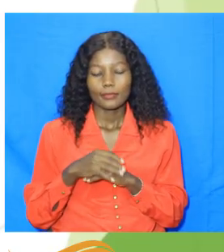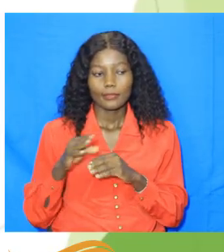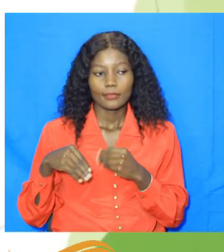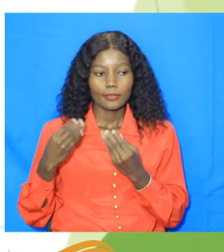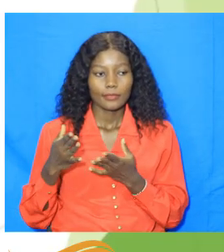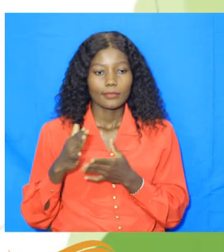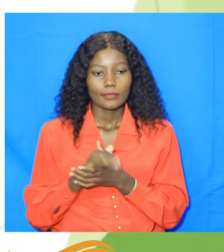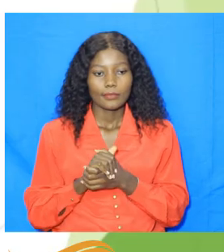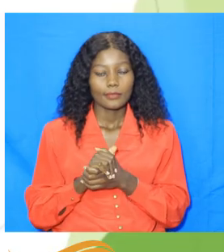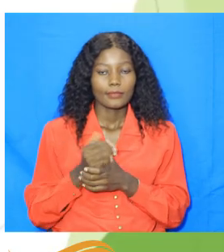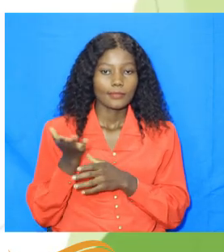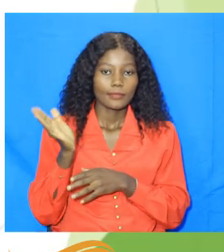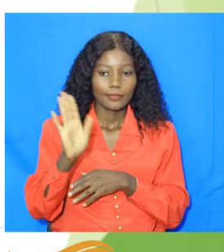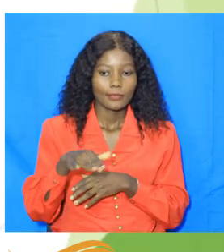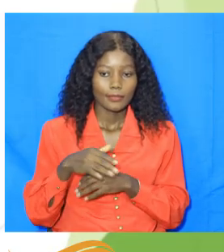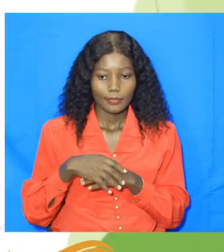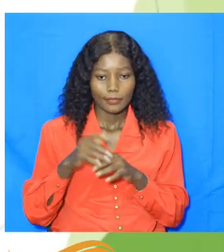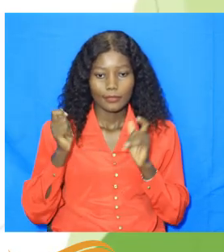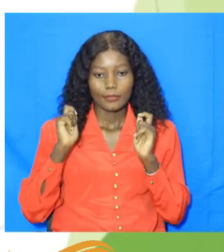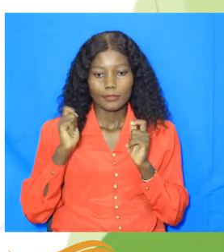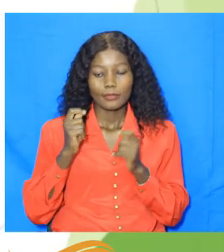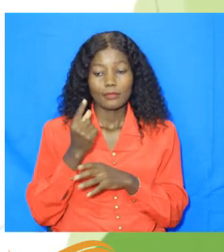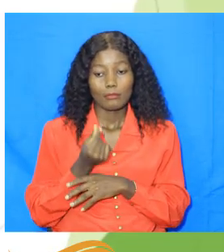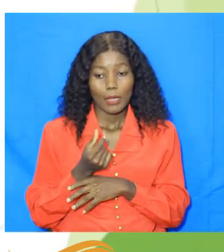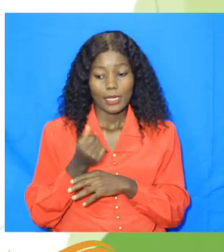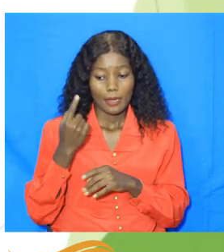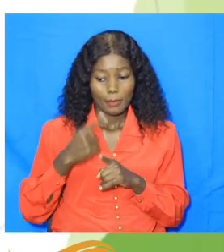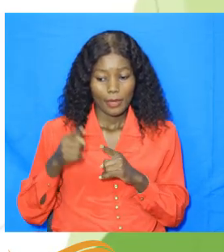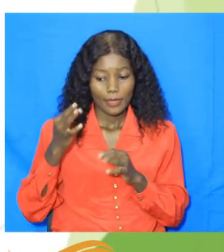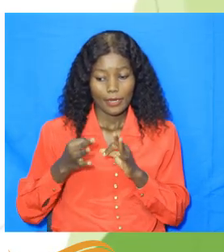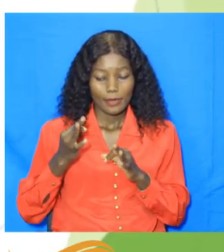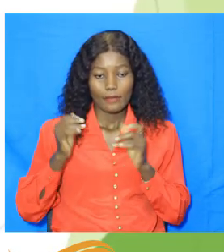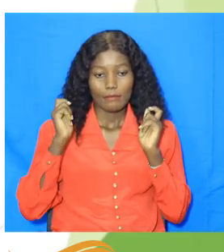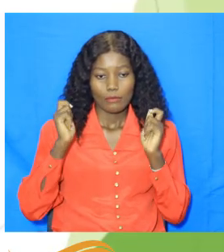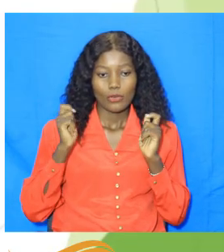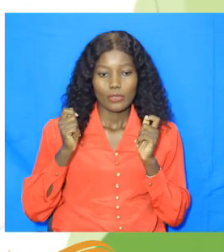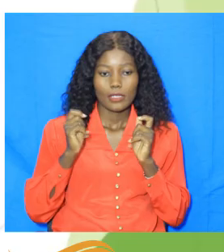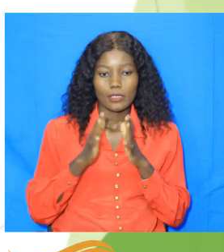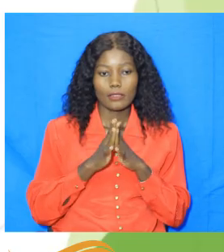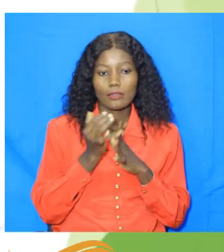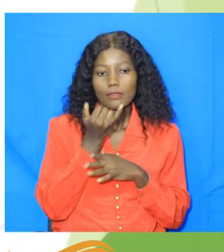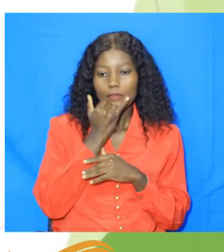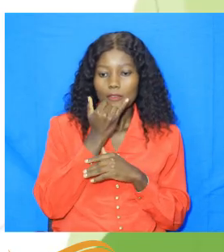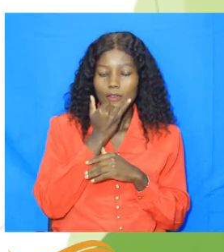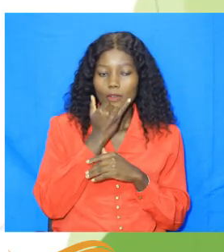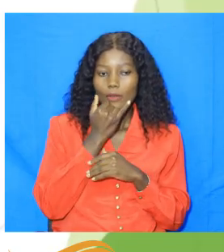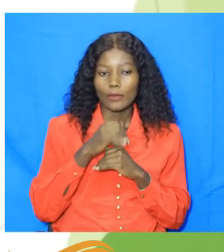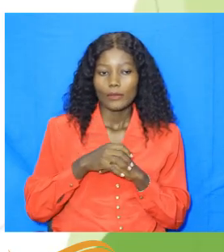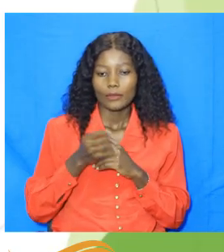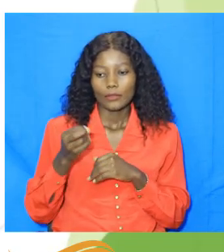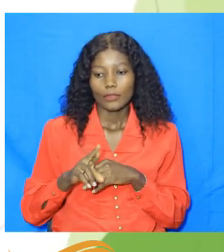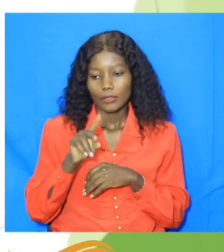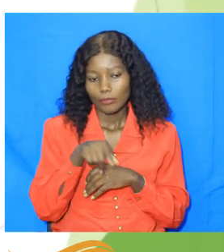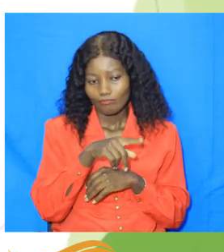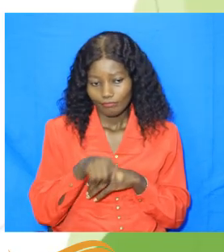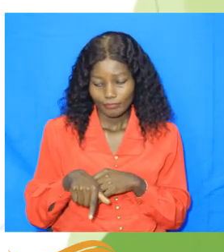will be given back the protest fee. And in case the protest was invalid or the protest was